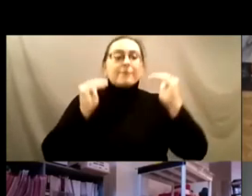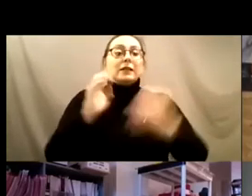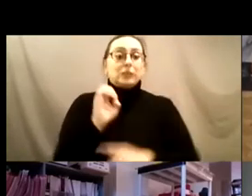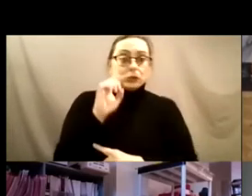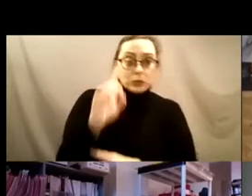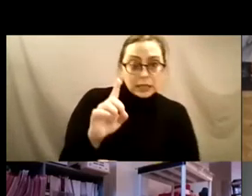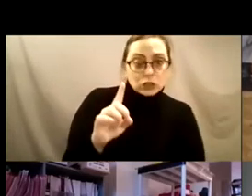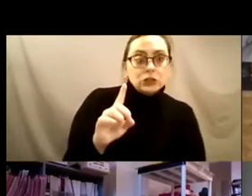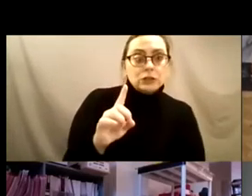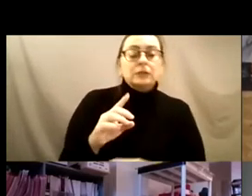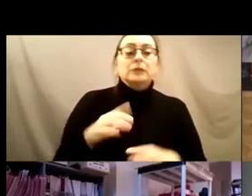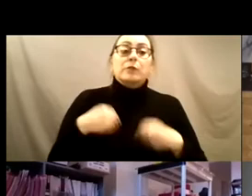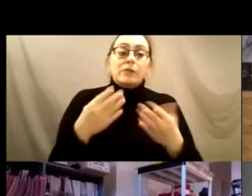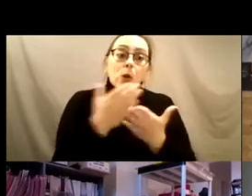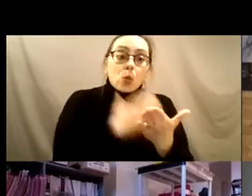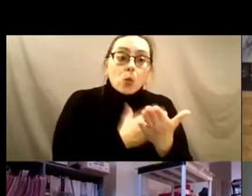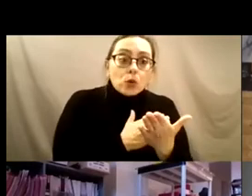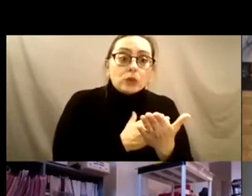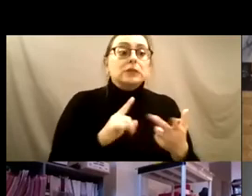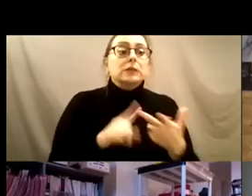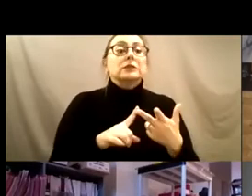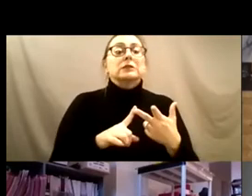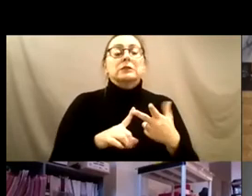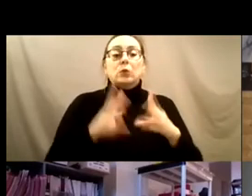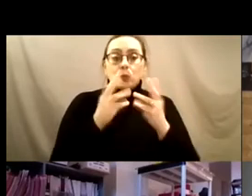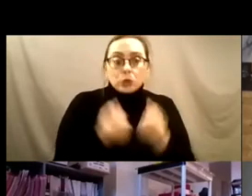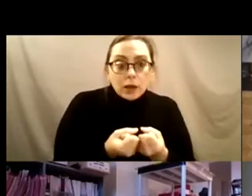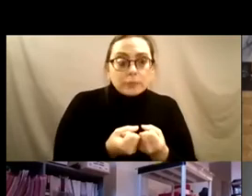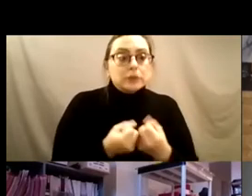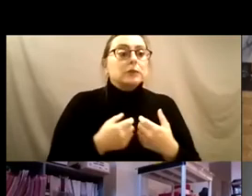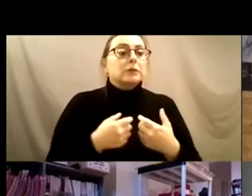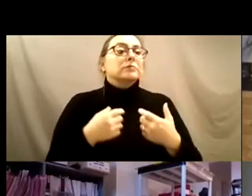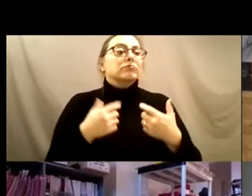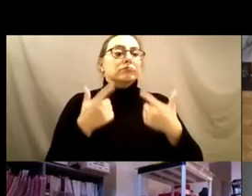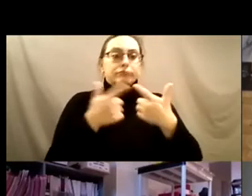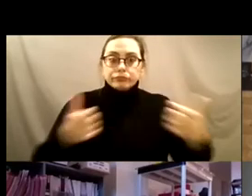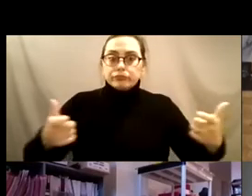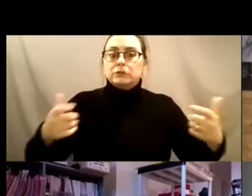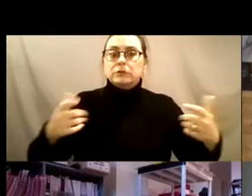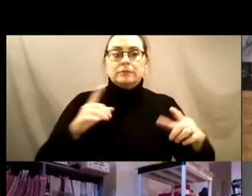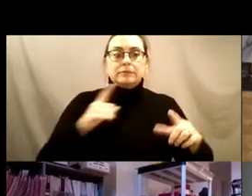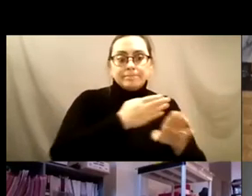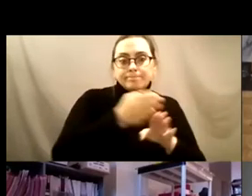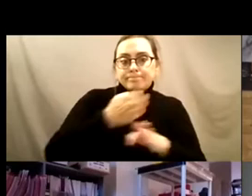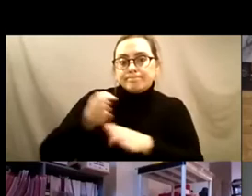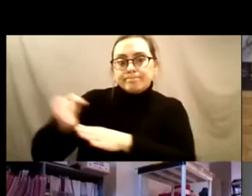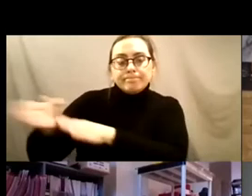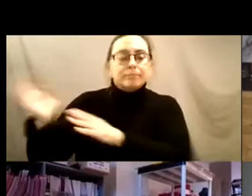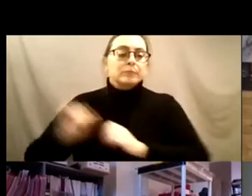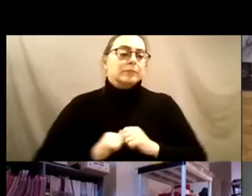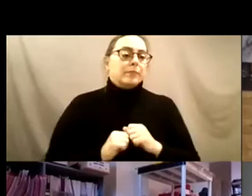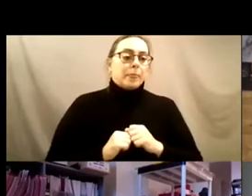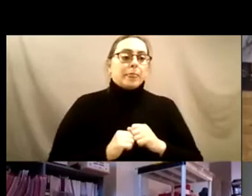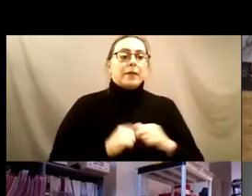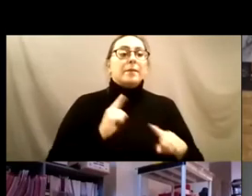by providing courses, instructional seminars, and workshops in a variety of artistic disciplines, and on topics such